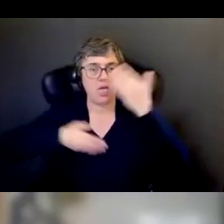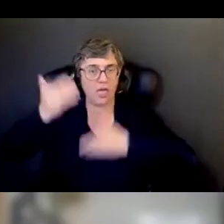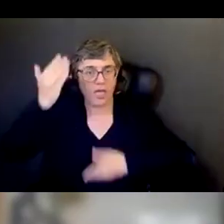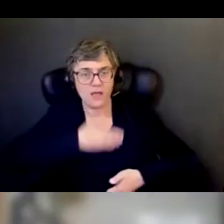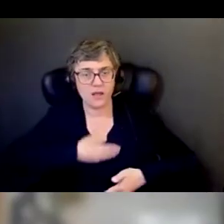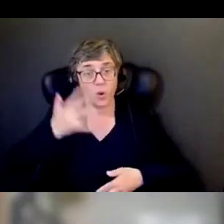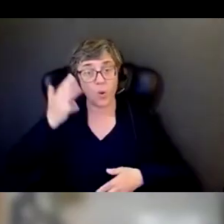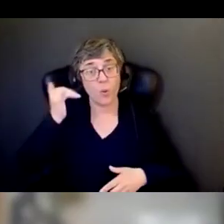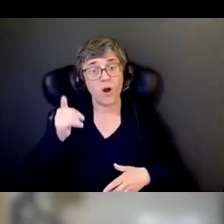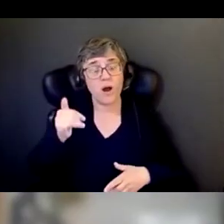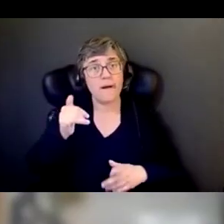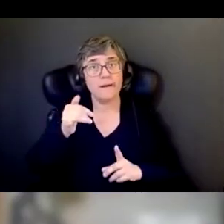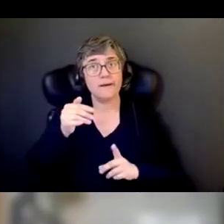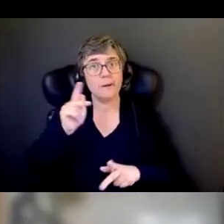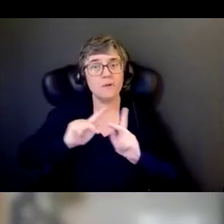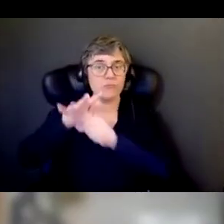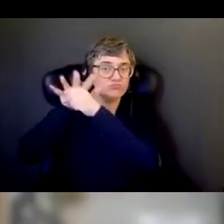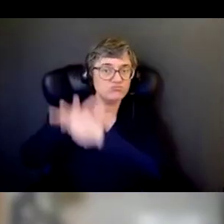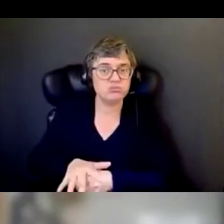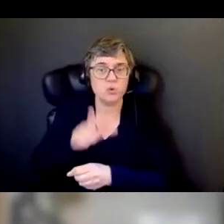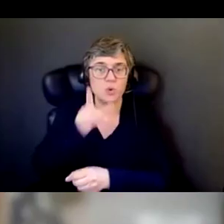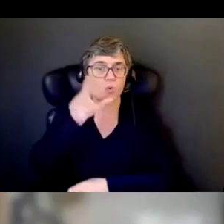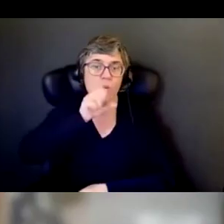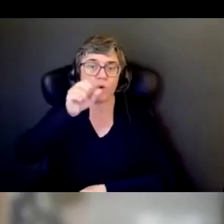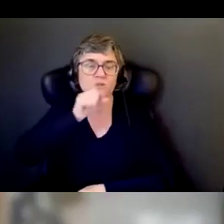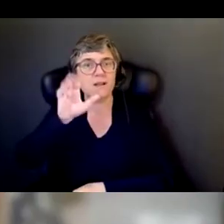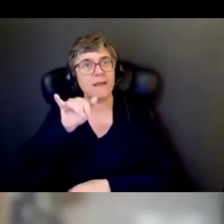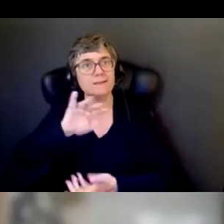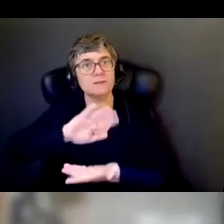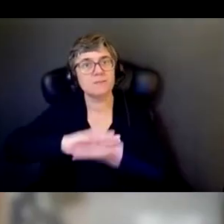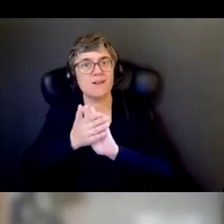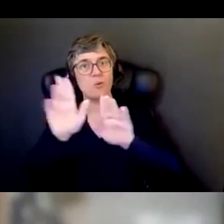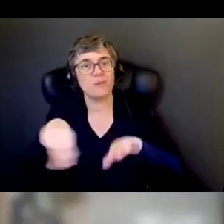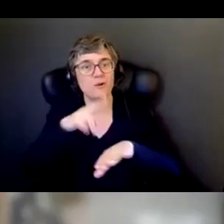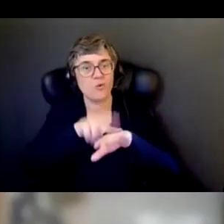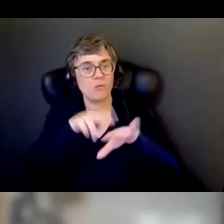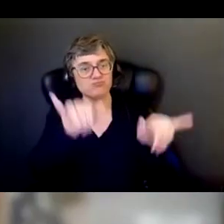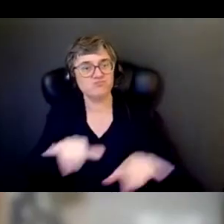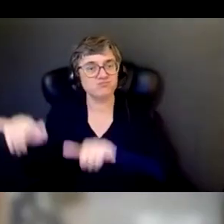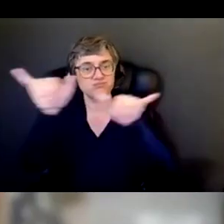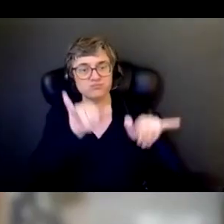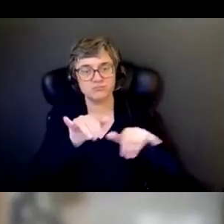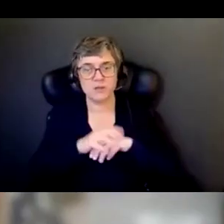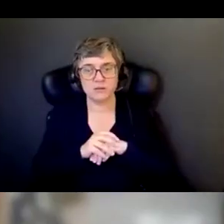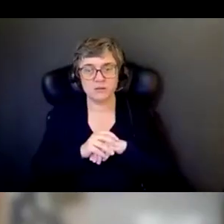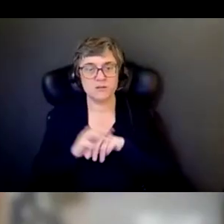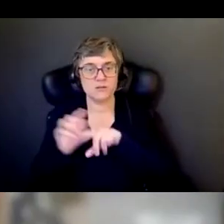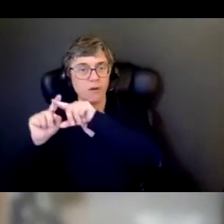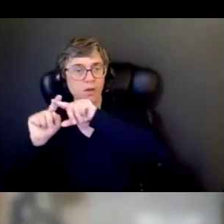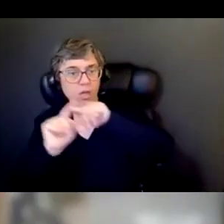think that's a really important aspect of this. Thank you. Thank you so much, Bonnie. Joanne, what about you?